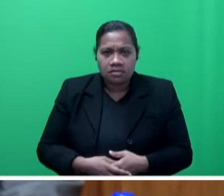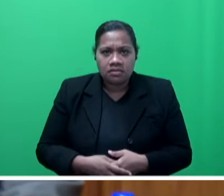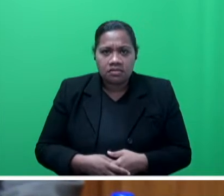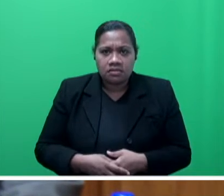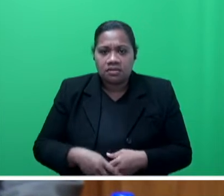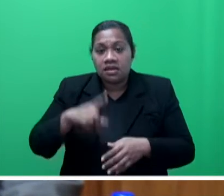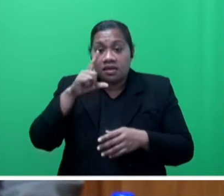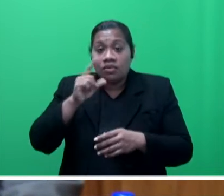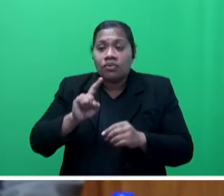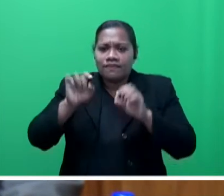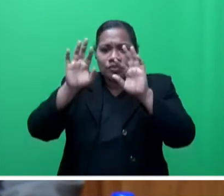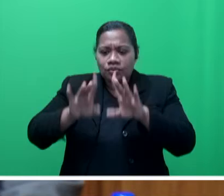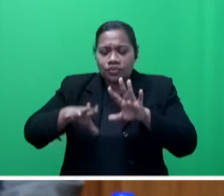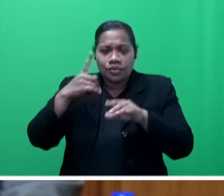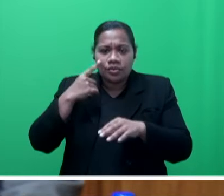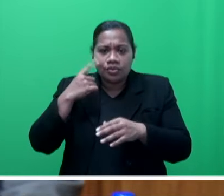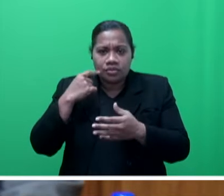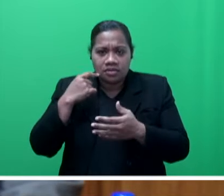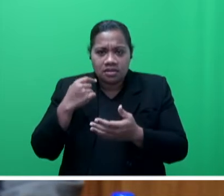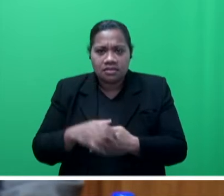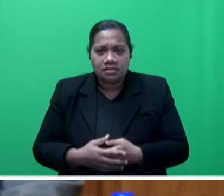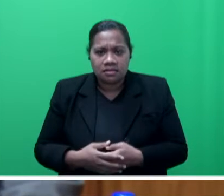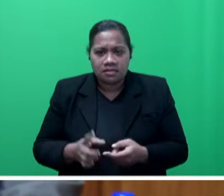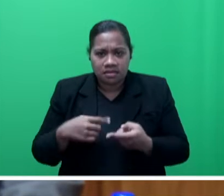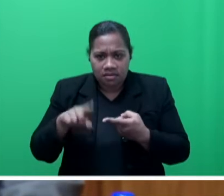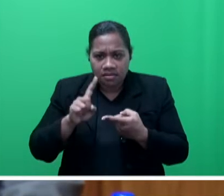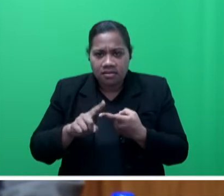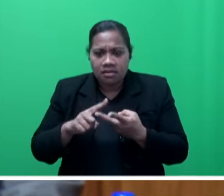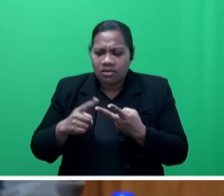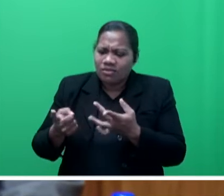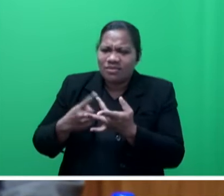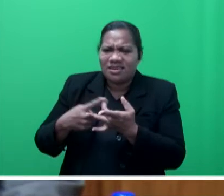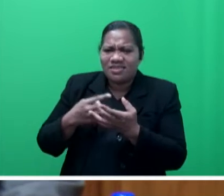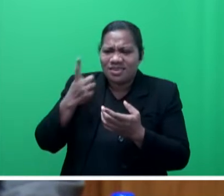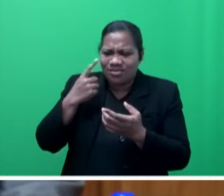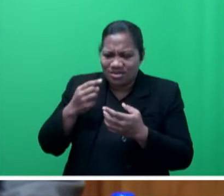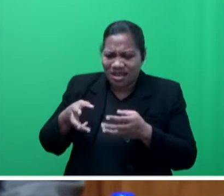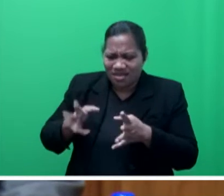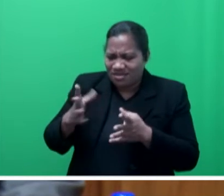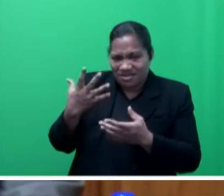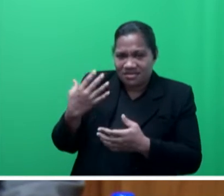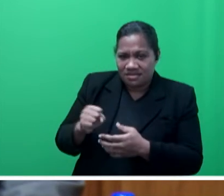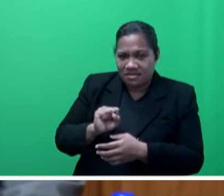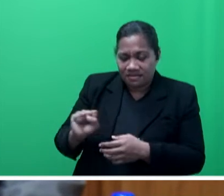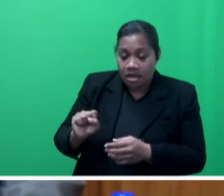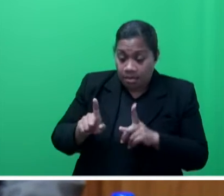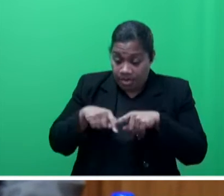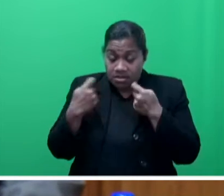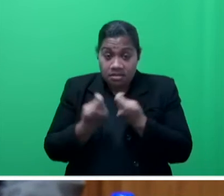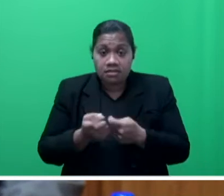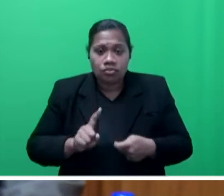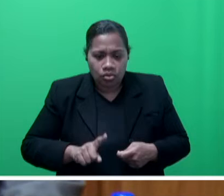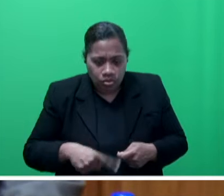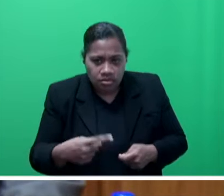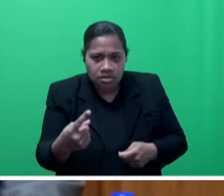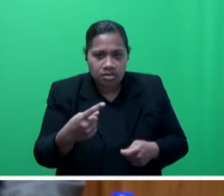harvesting or whether it's actually surface water systems that they already have. The technical team continues to design and